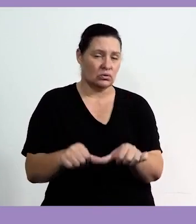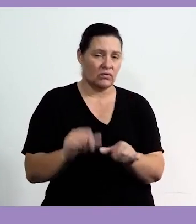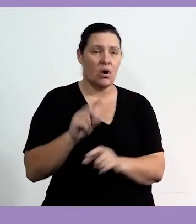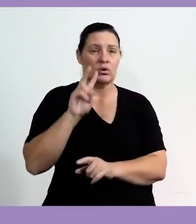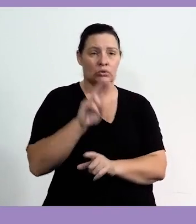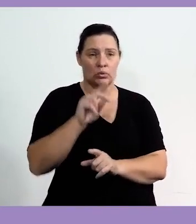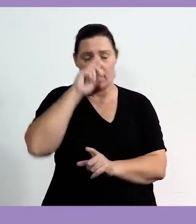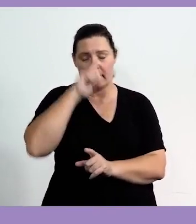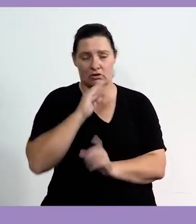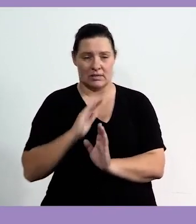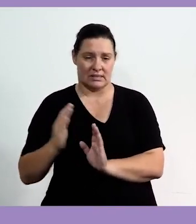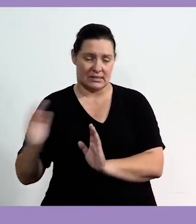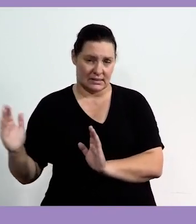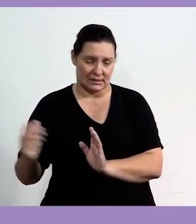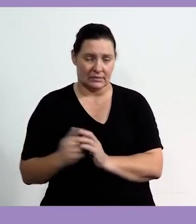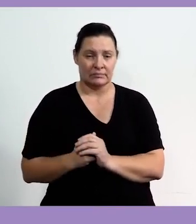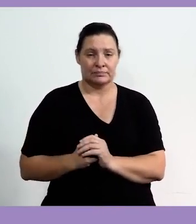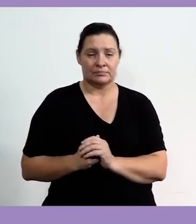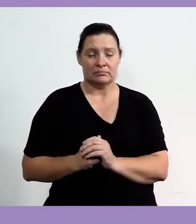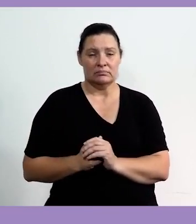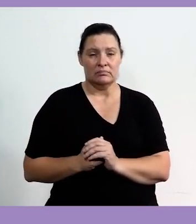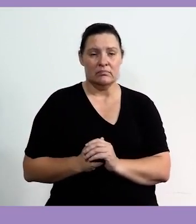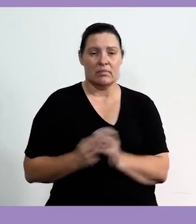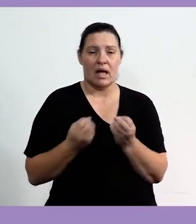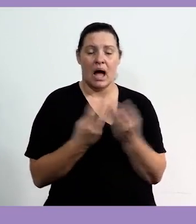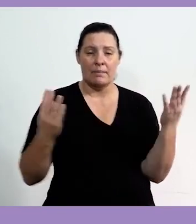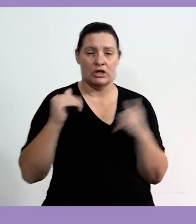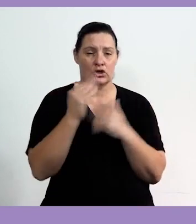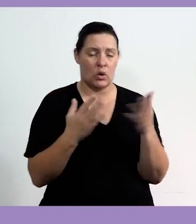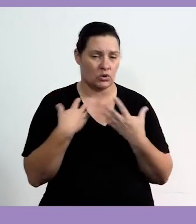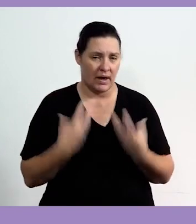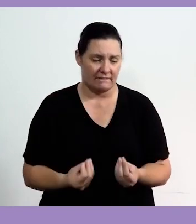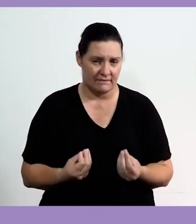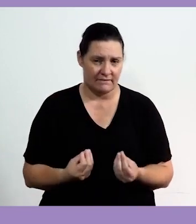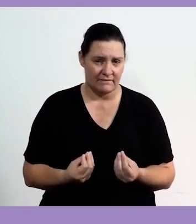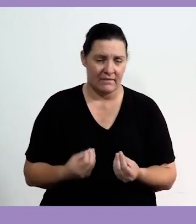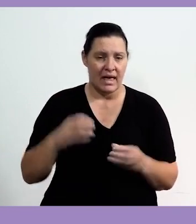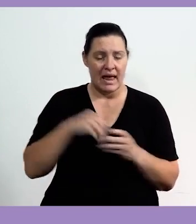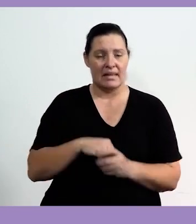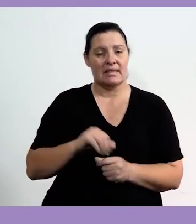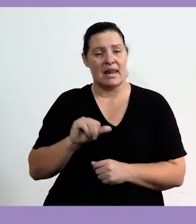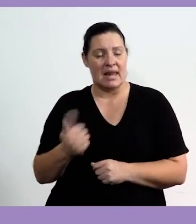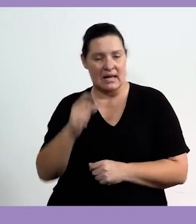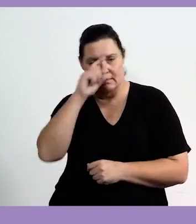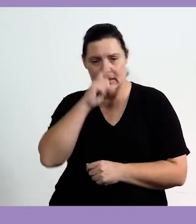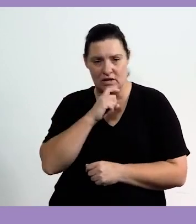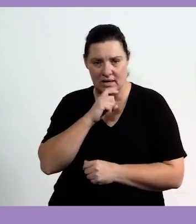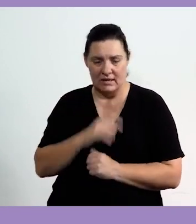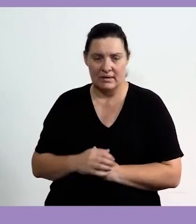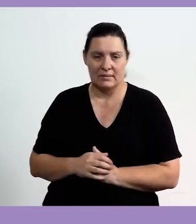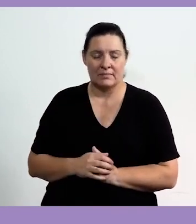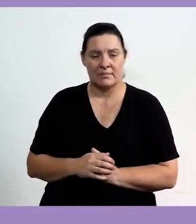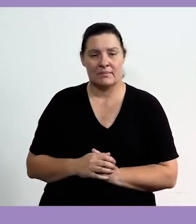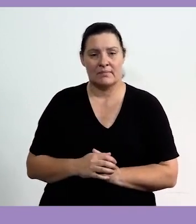continue for the next two pictures. Now, how many squares are we going to have in the next